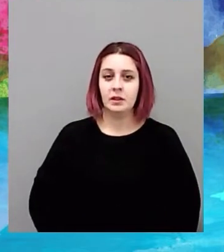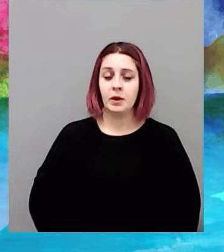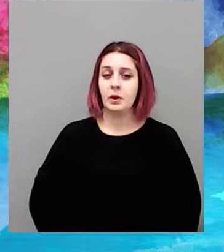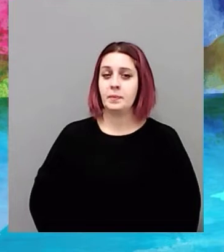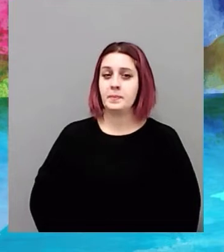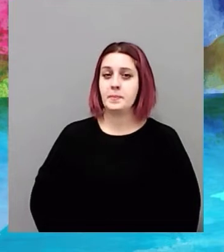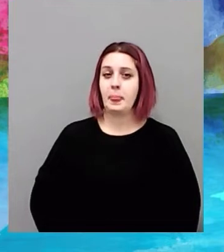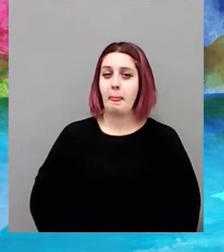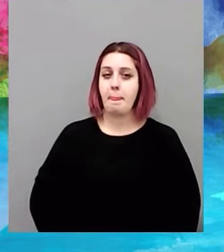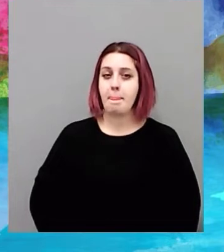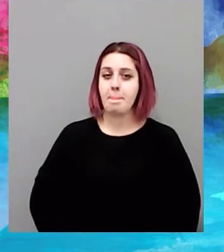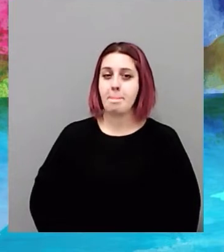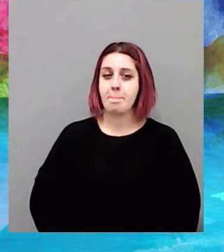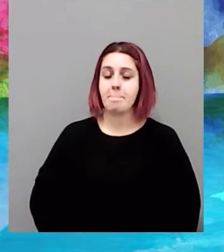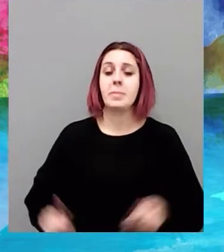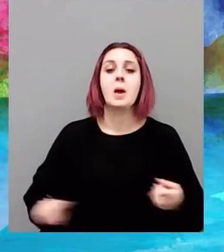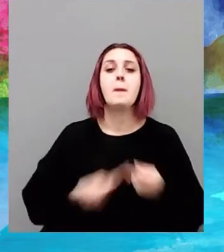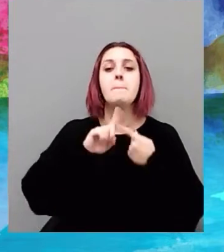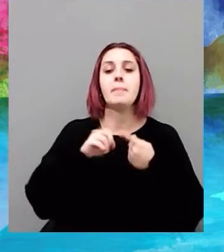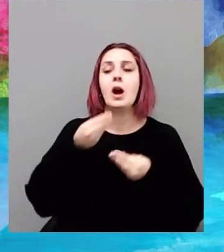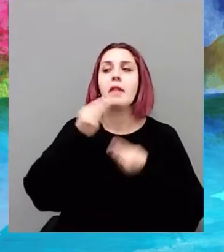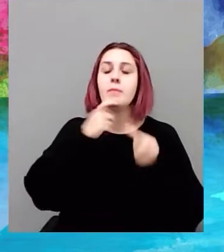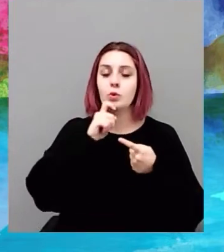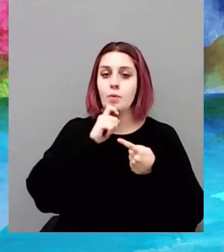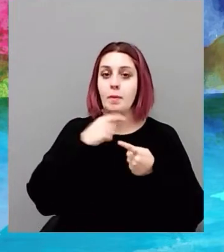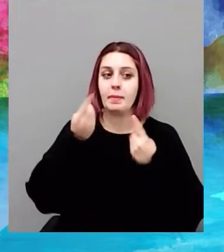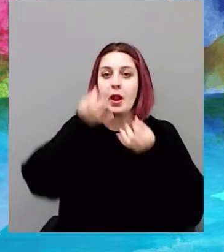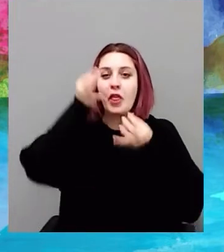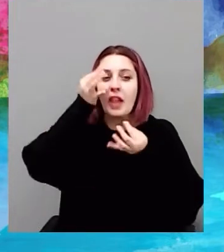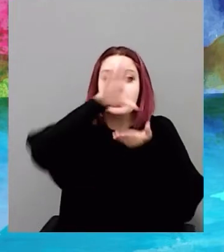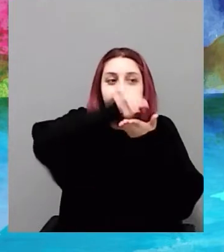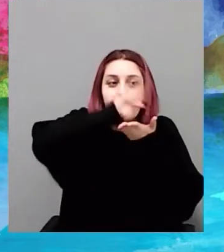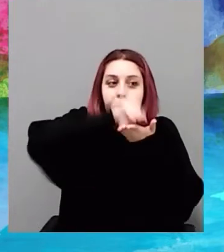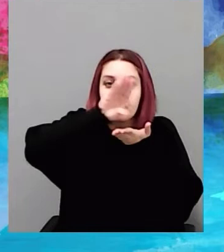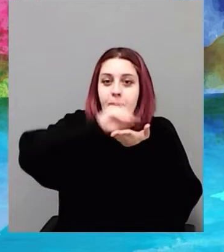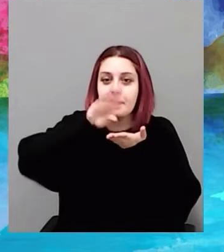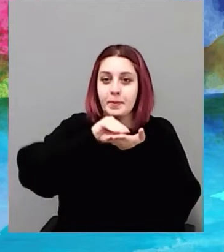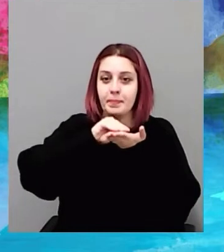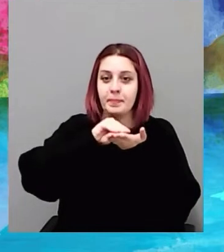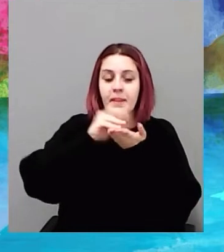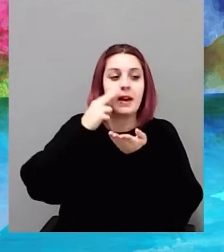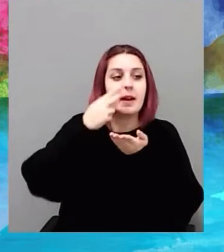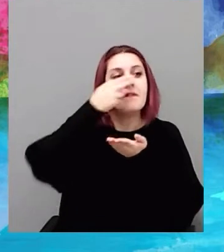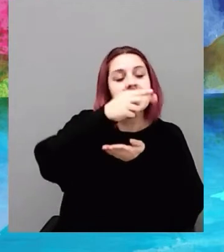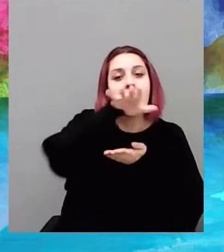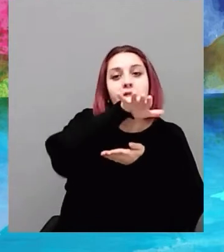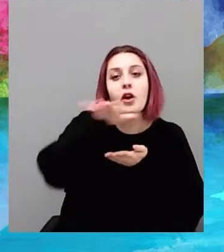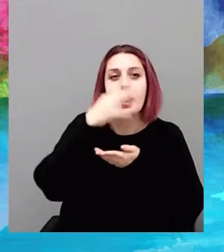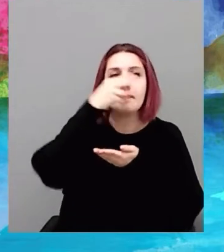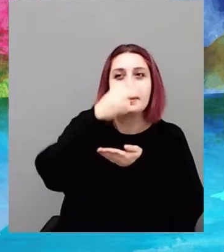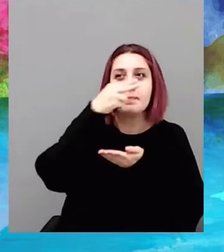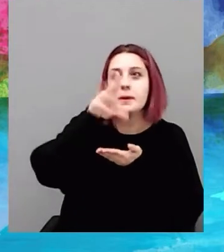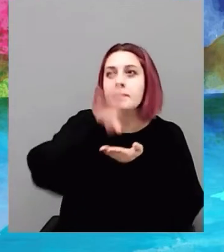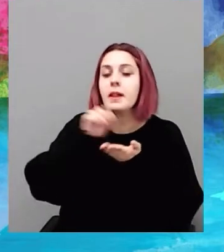the places that the client decided to work on to collect data and define the accessibility of the